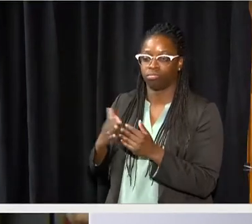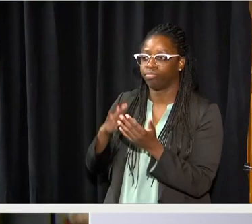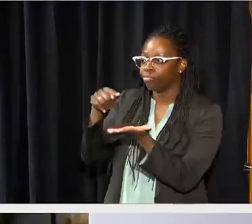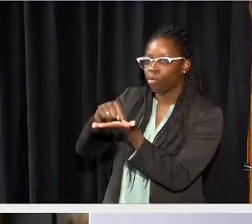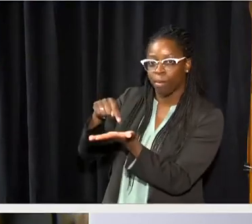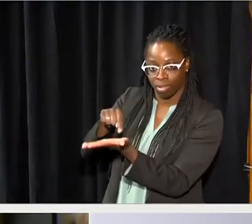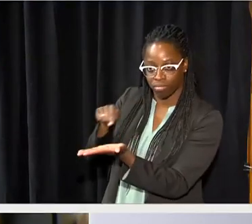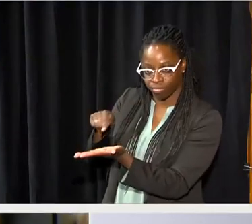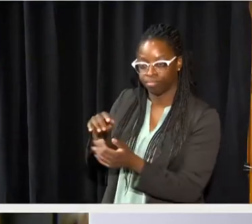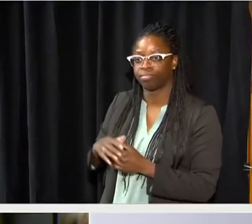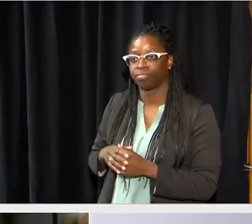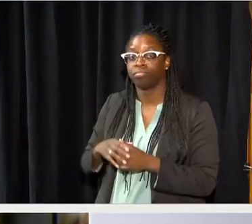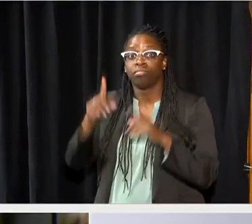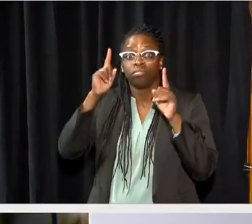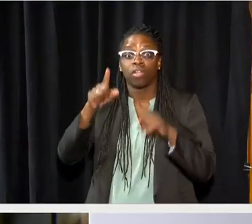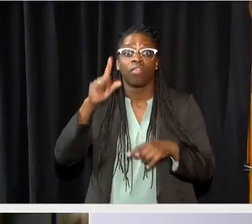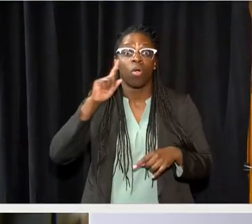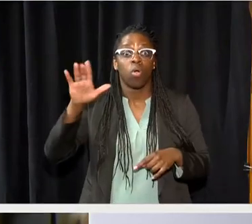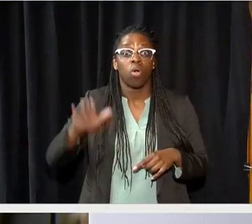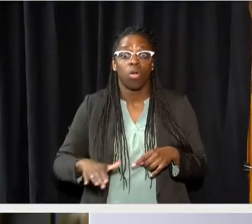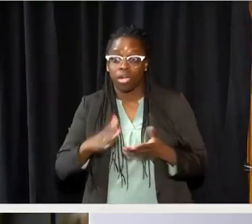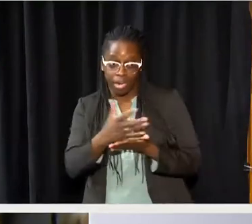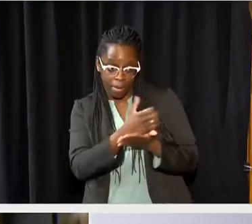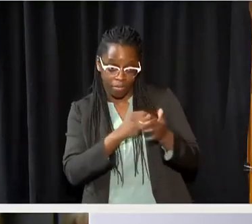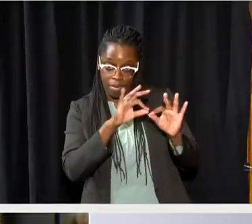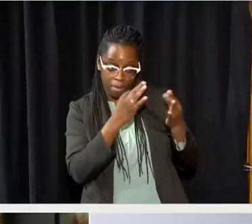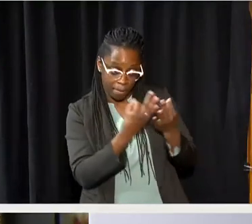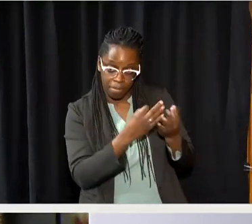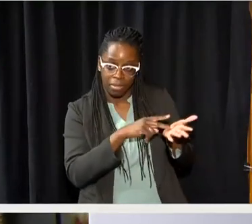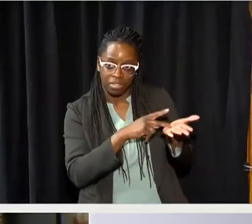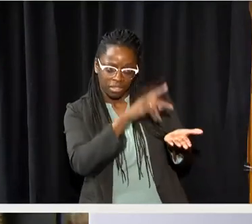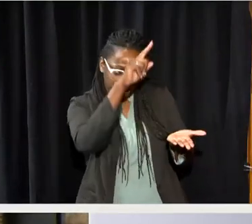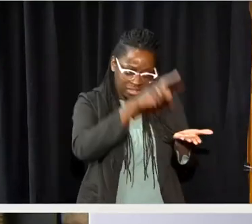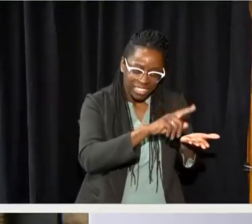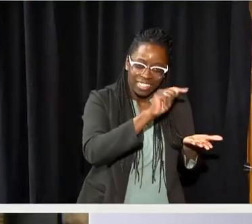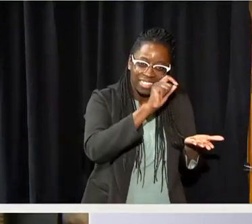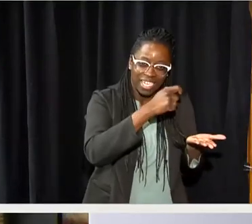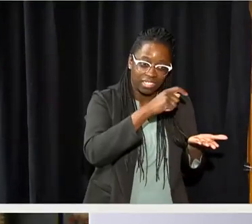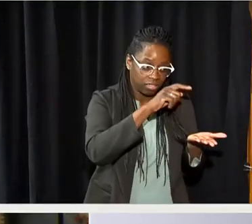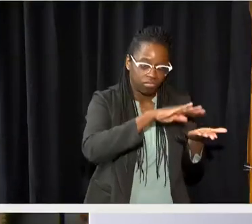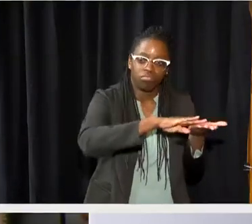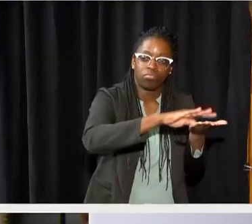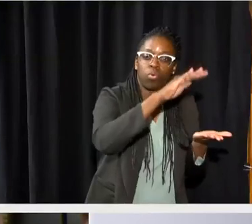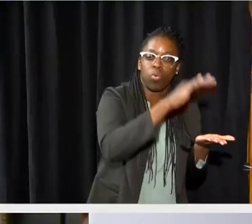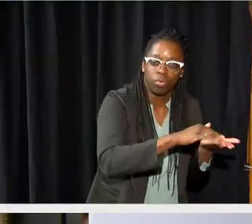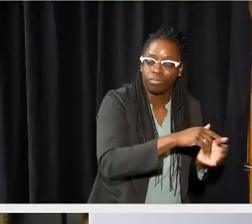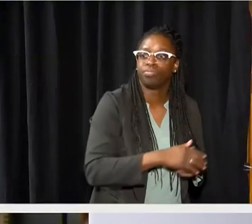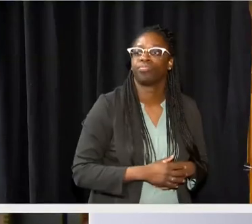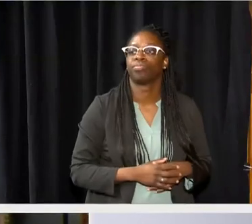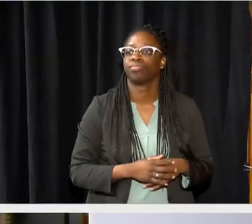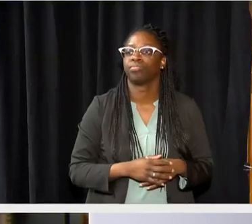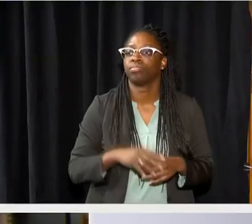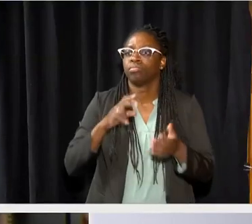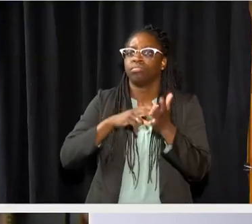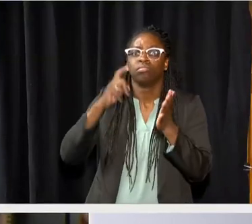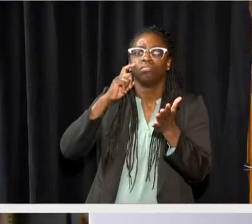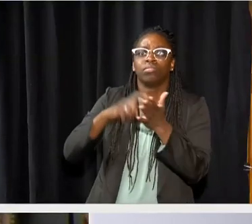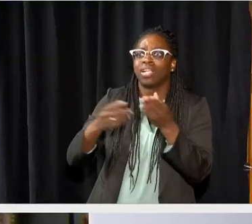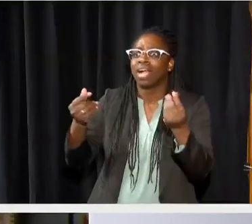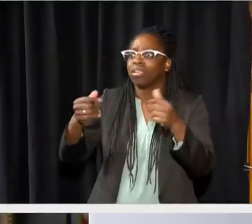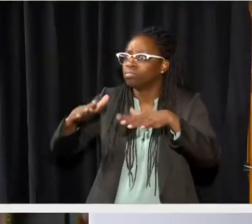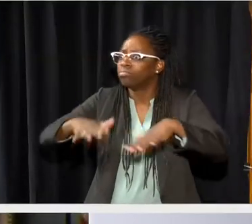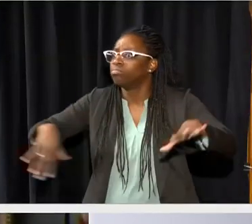increased low-income housing credits. We funded 1,000 new rental vouchers and identified surplus public land that